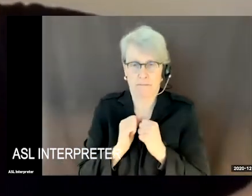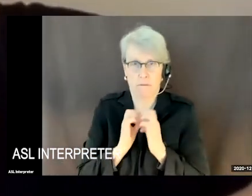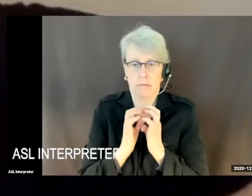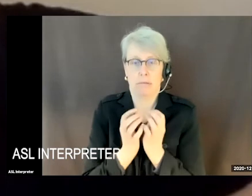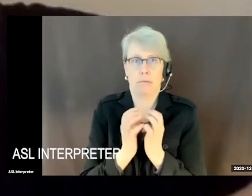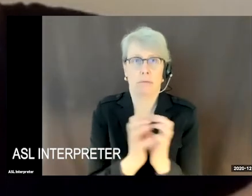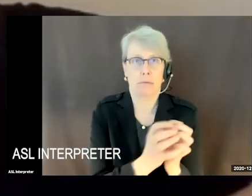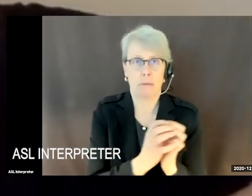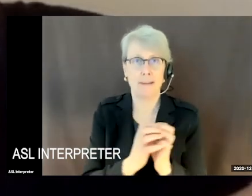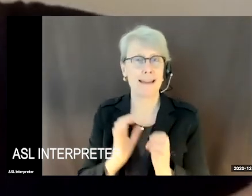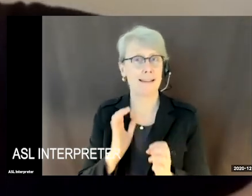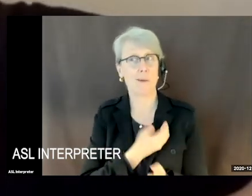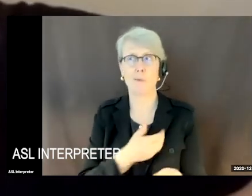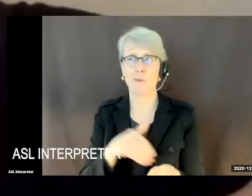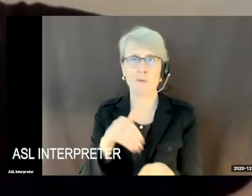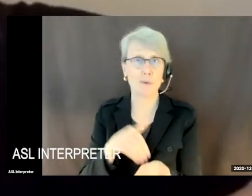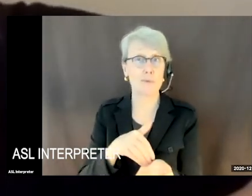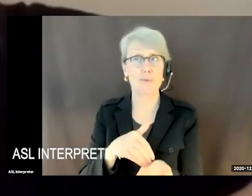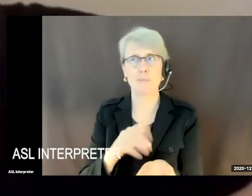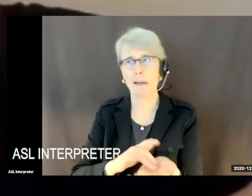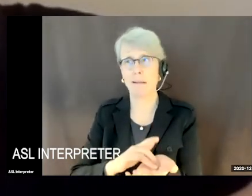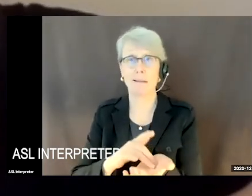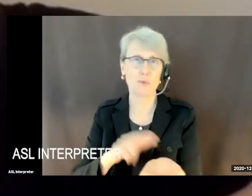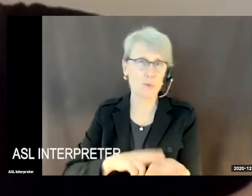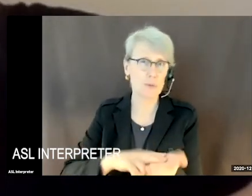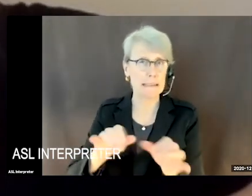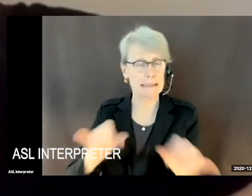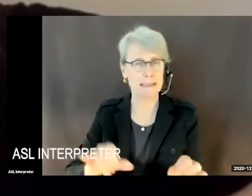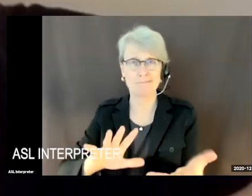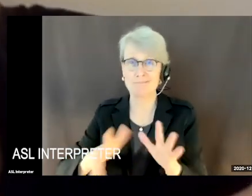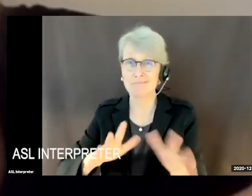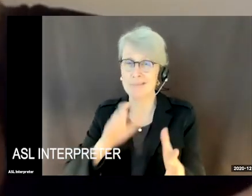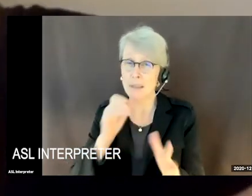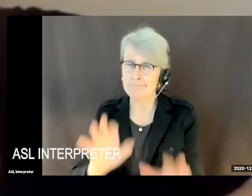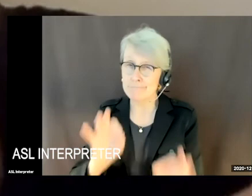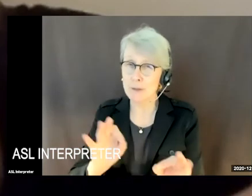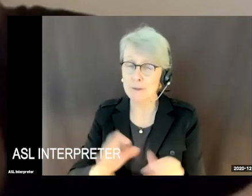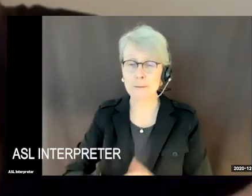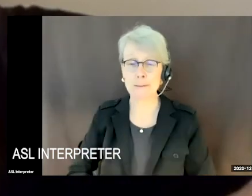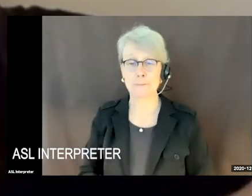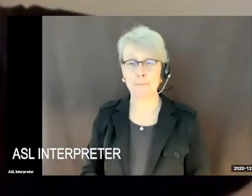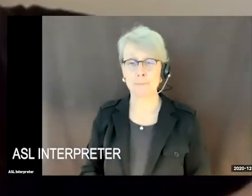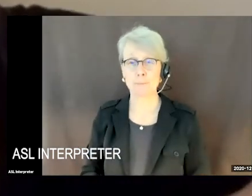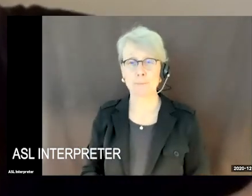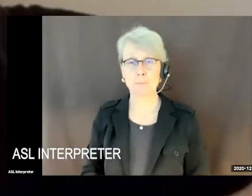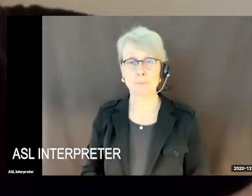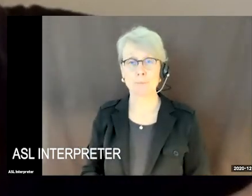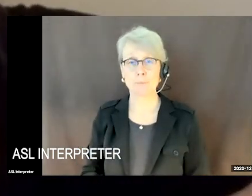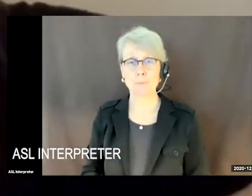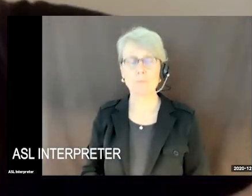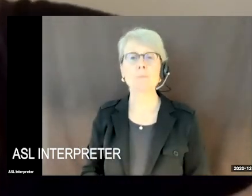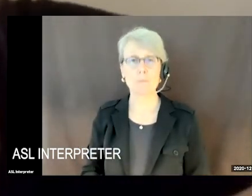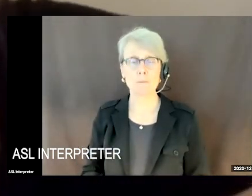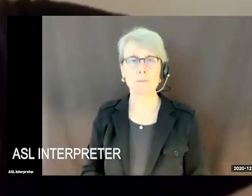in overcrowded housing, and the healthcare is not at its best.